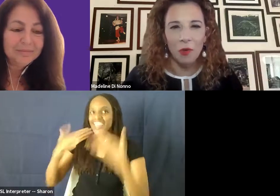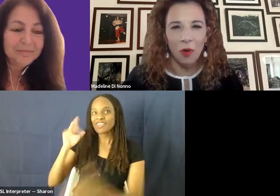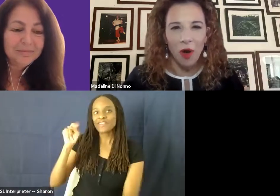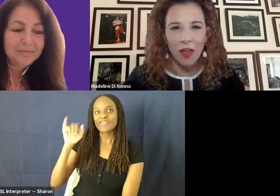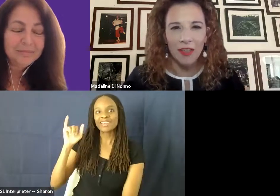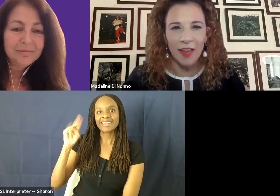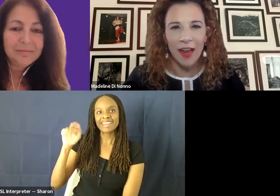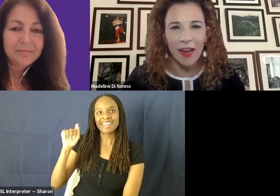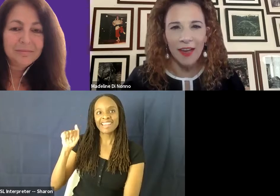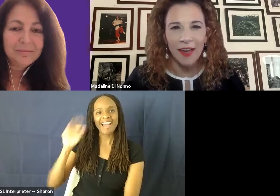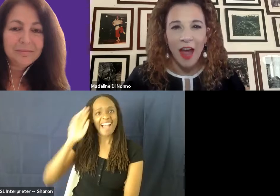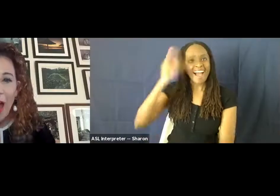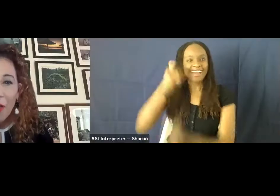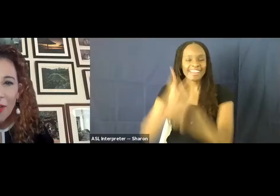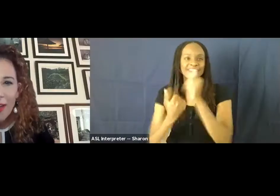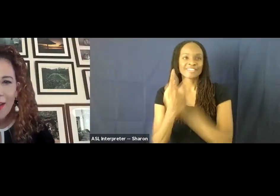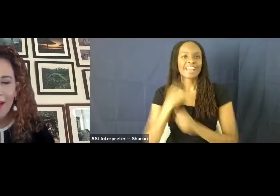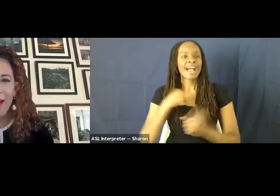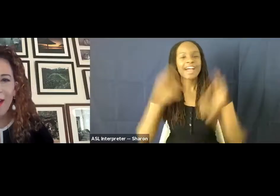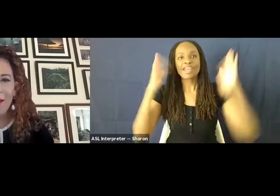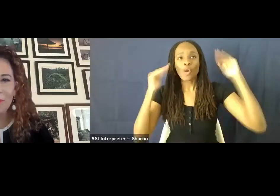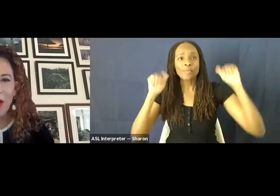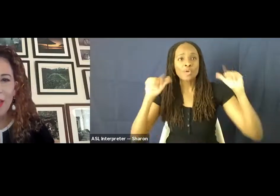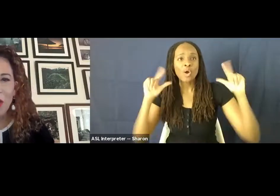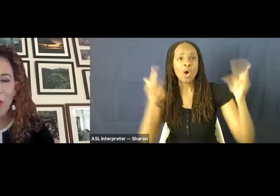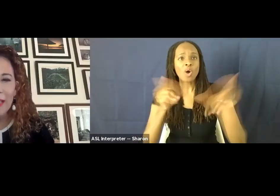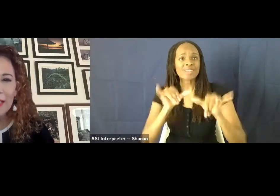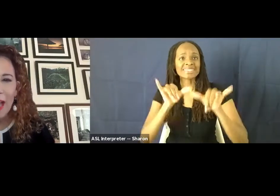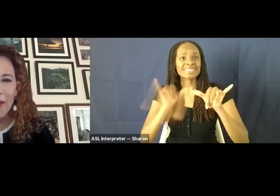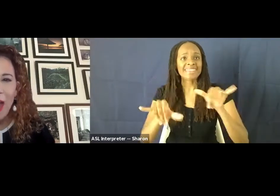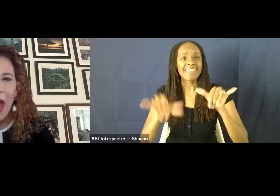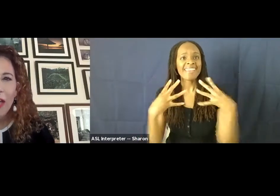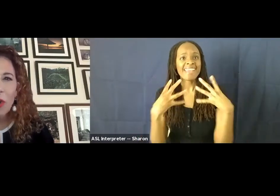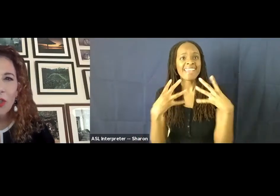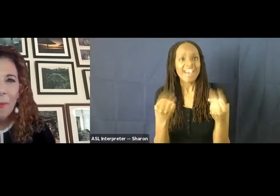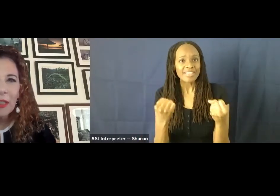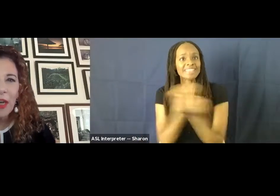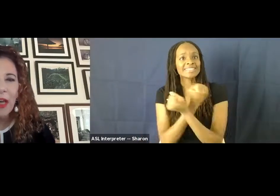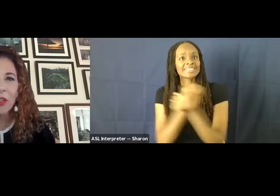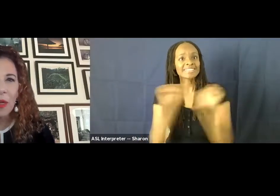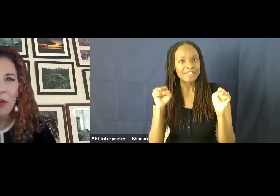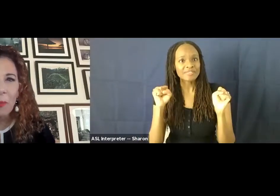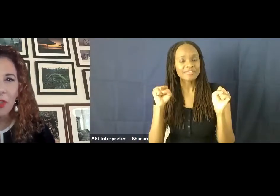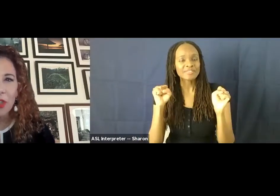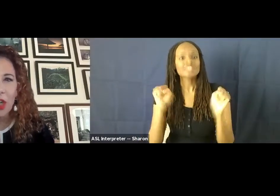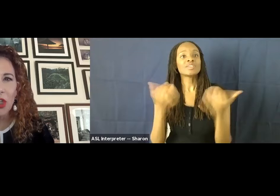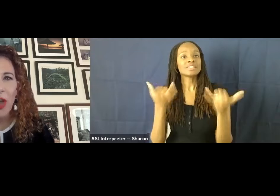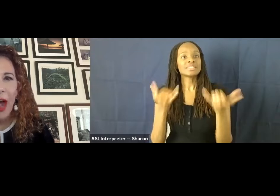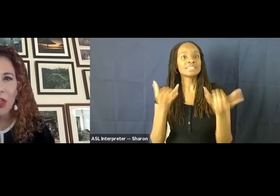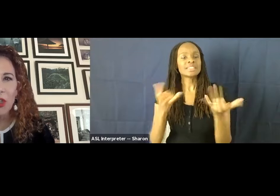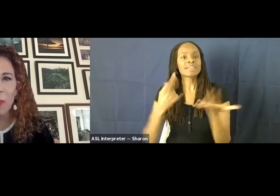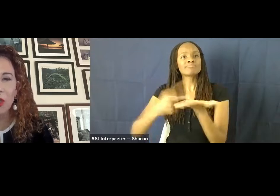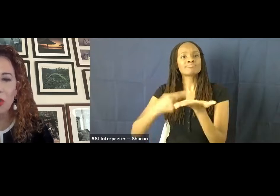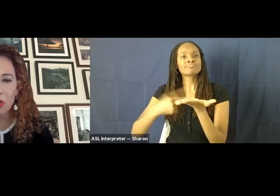I hope you are all staying healthy, you know, and safe. And so our topic today is media representation,